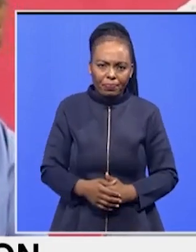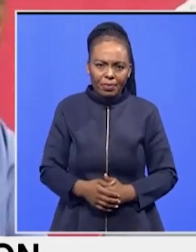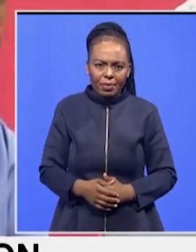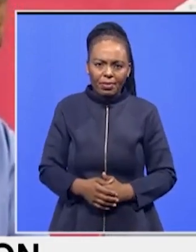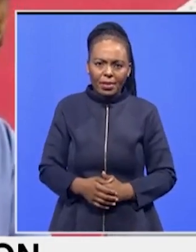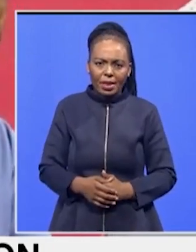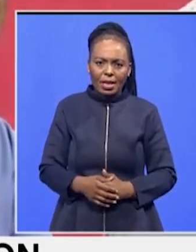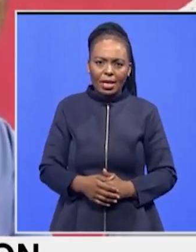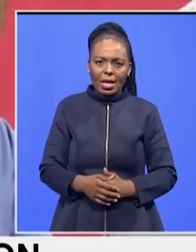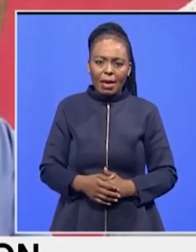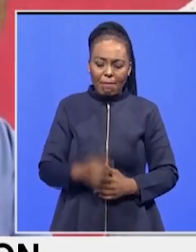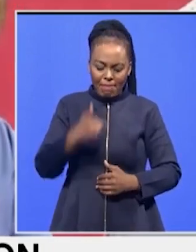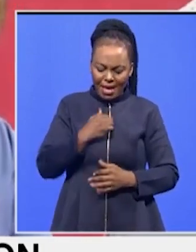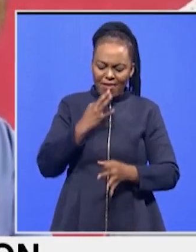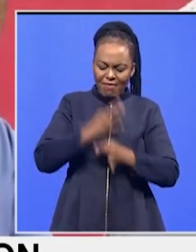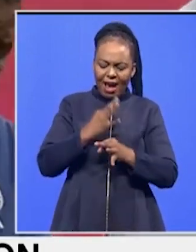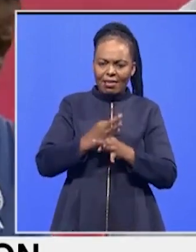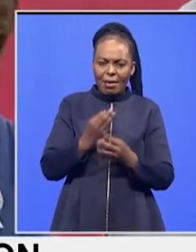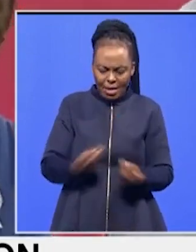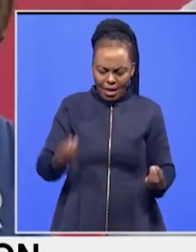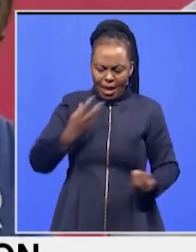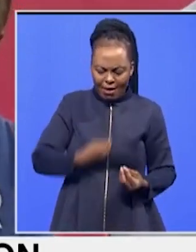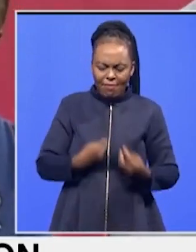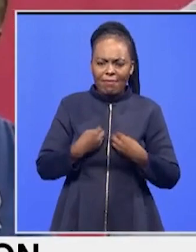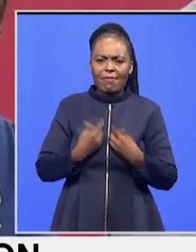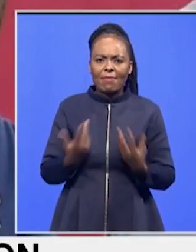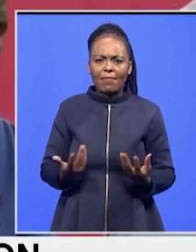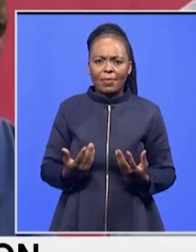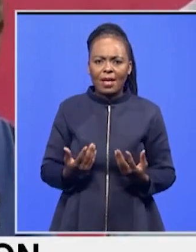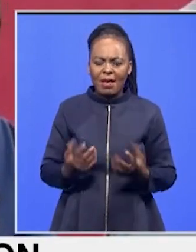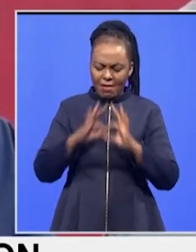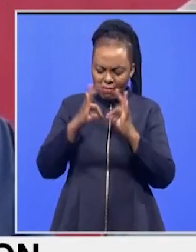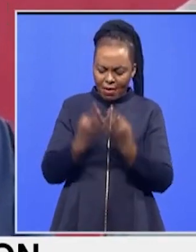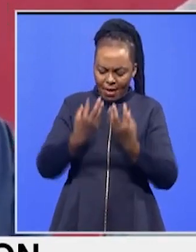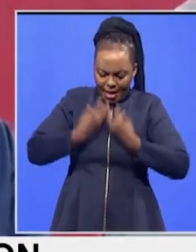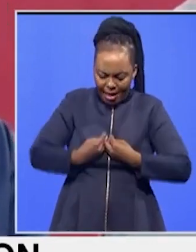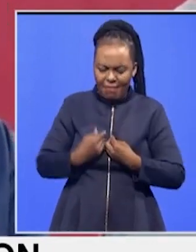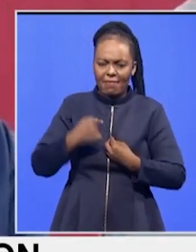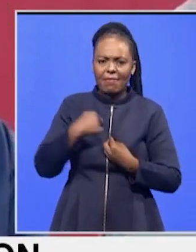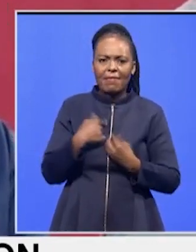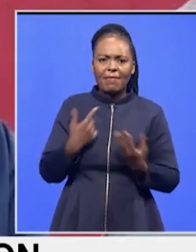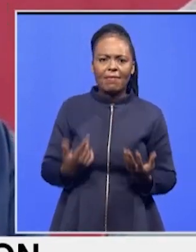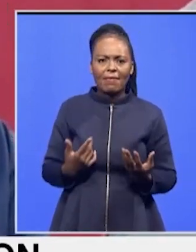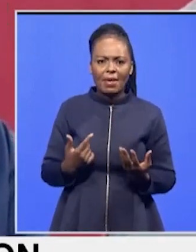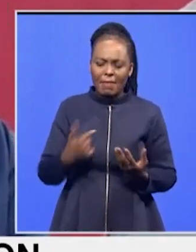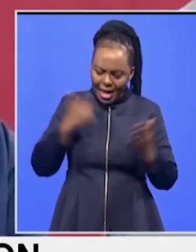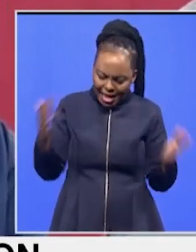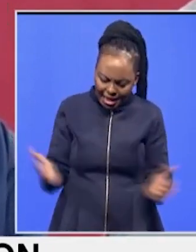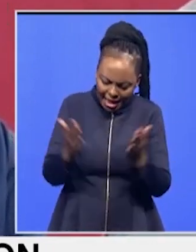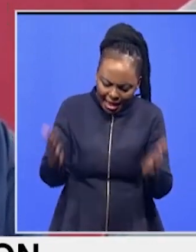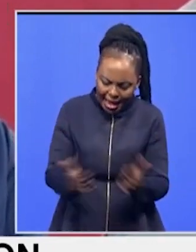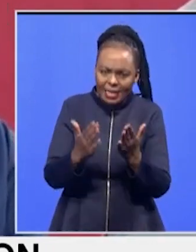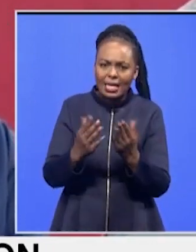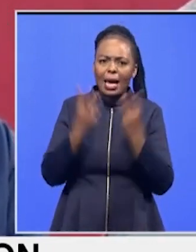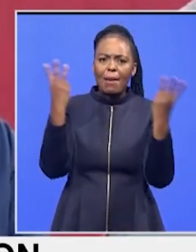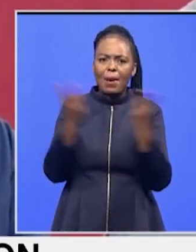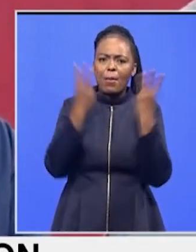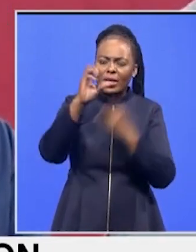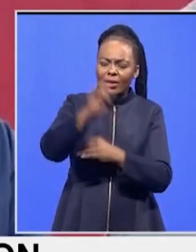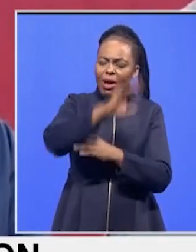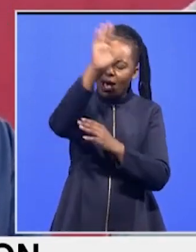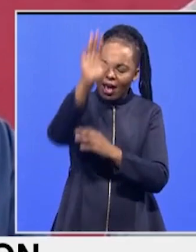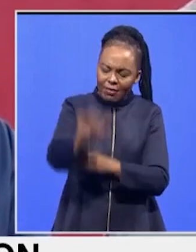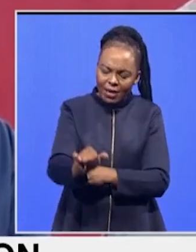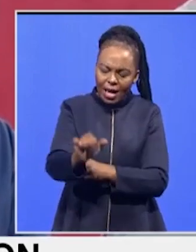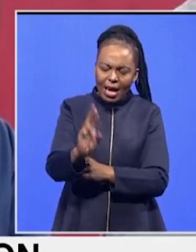As a father and as someone who has their own family, I would encourage all South Africans to remember the